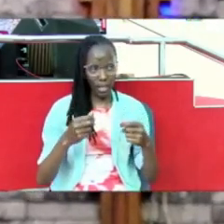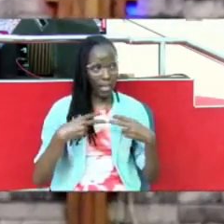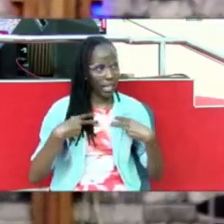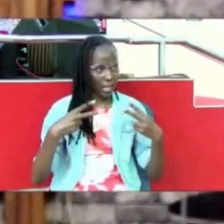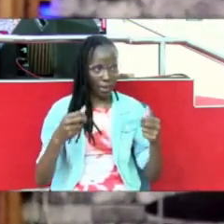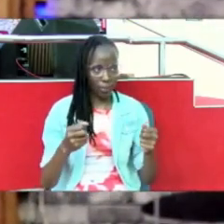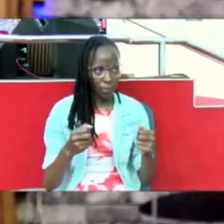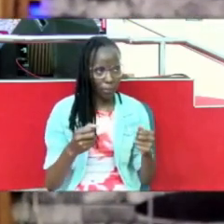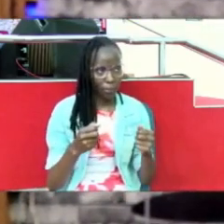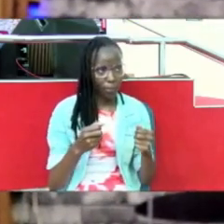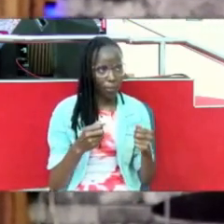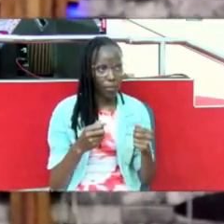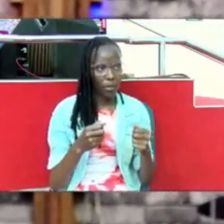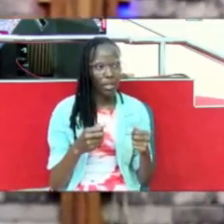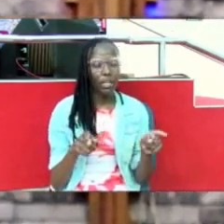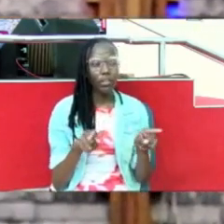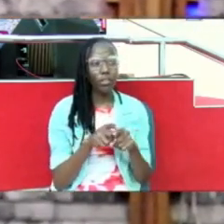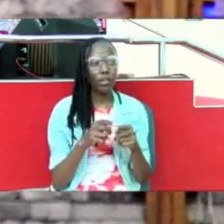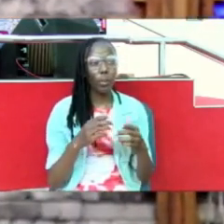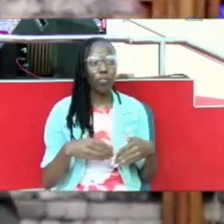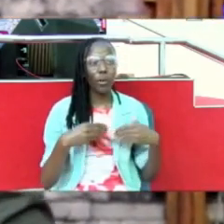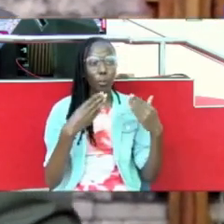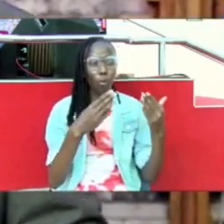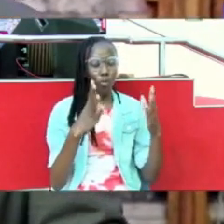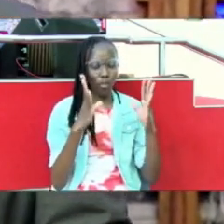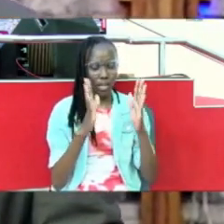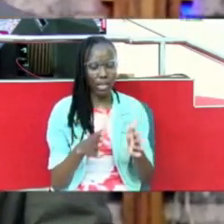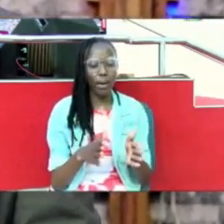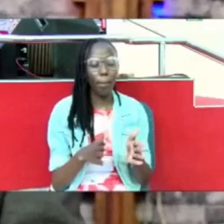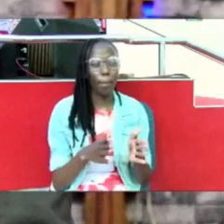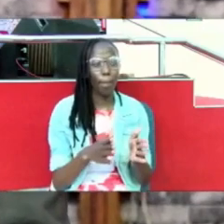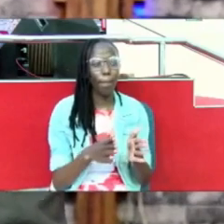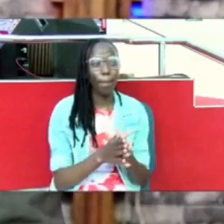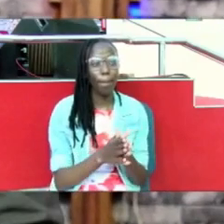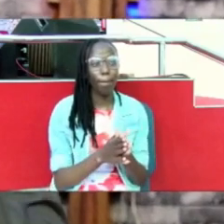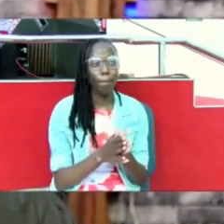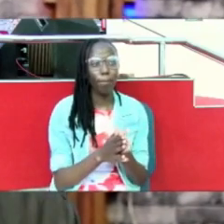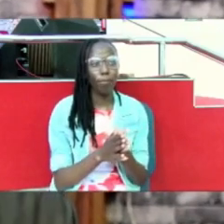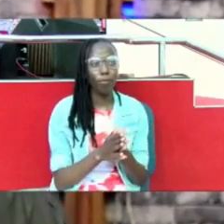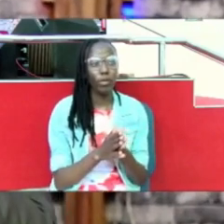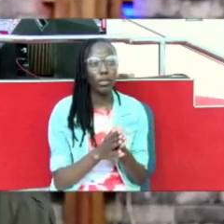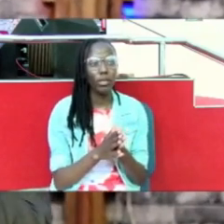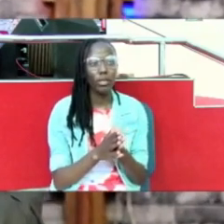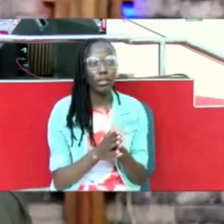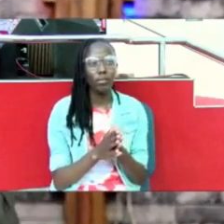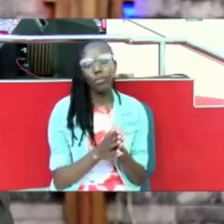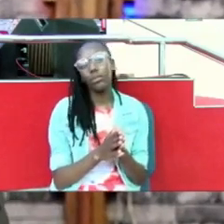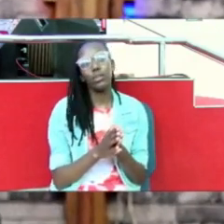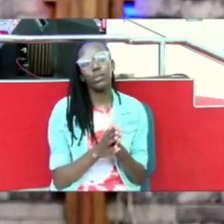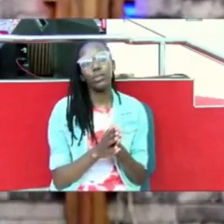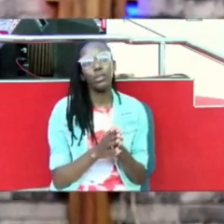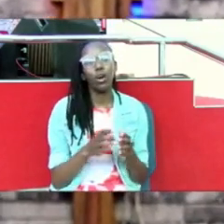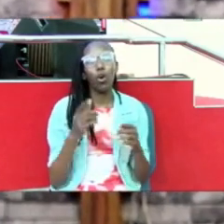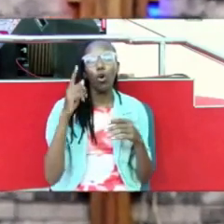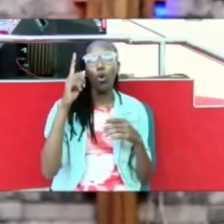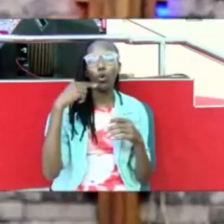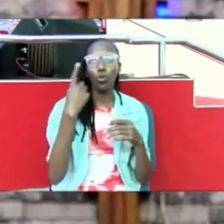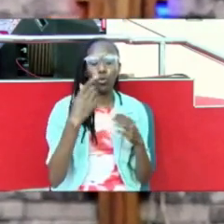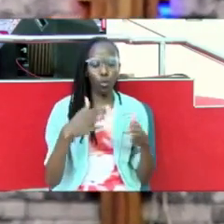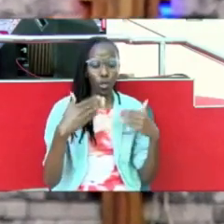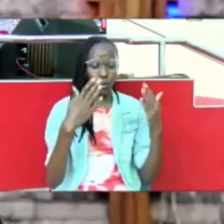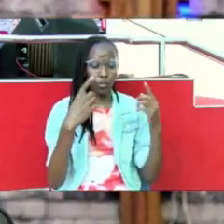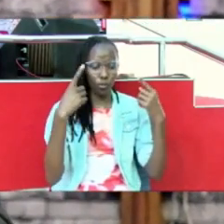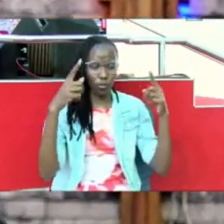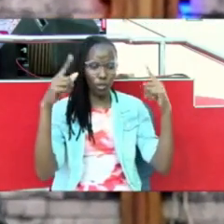kama mponyaji. As your provider. Kama yule ambaye anakupea. As Jehovah Nisi, one who gives you victory. Yule ambaye